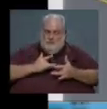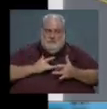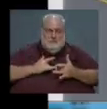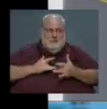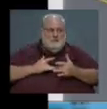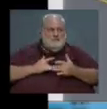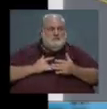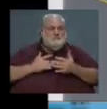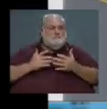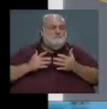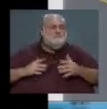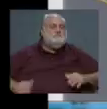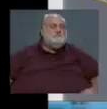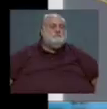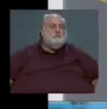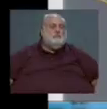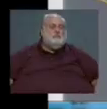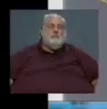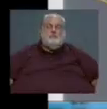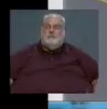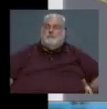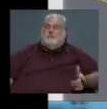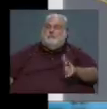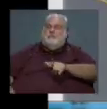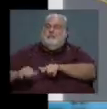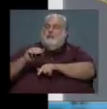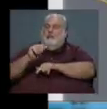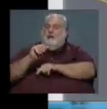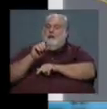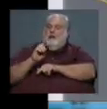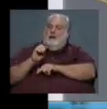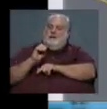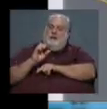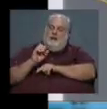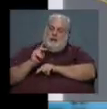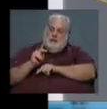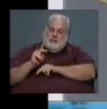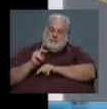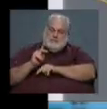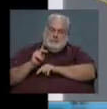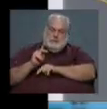that's the end of my questions. Director Adcock, you're next.